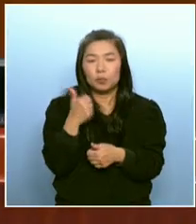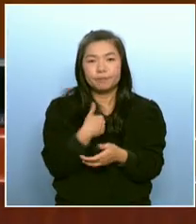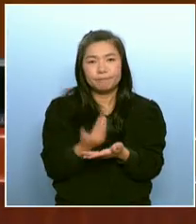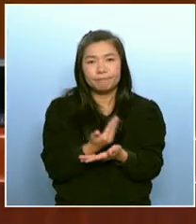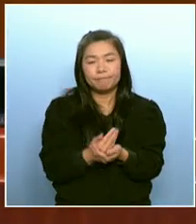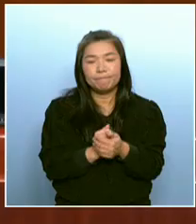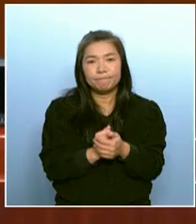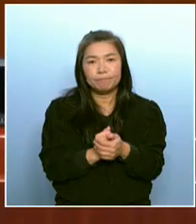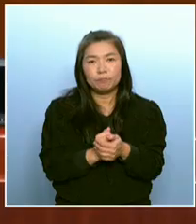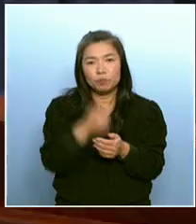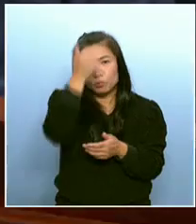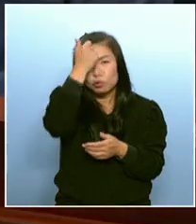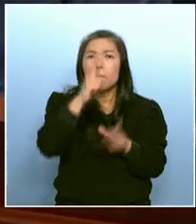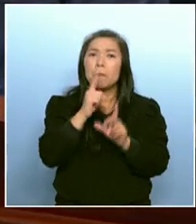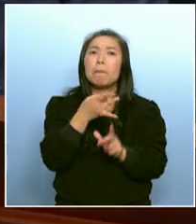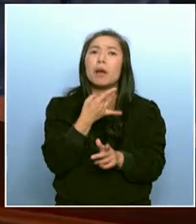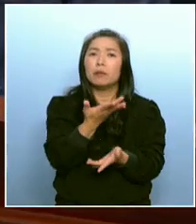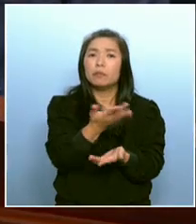look at the 3 studies together.